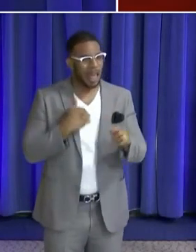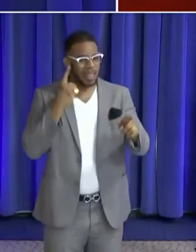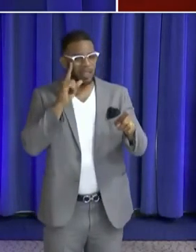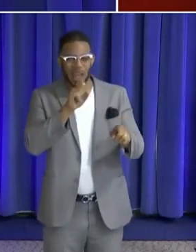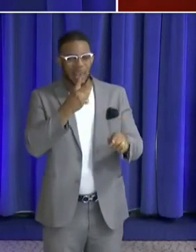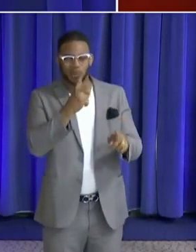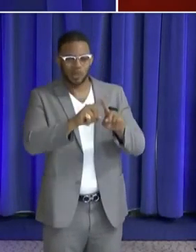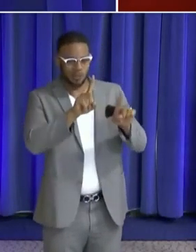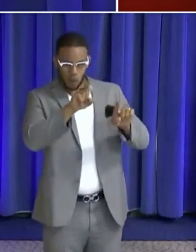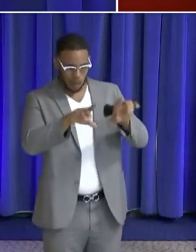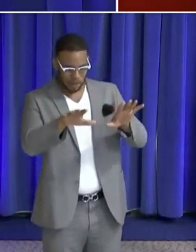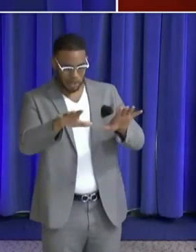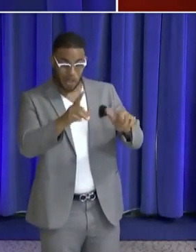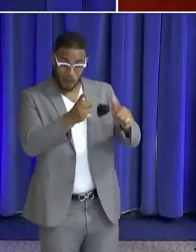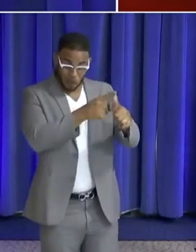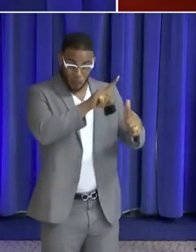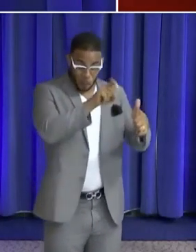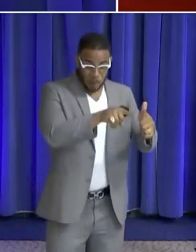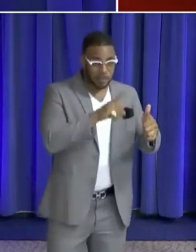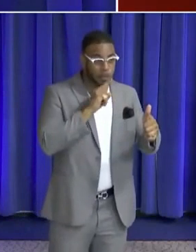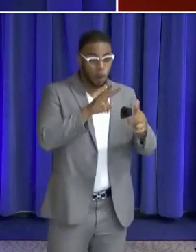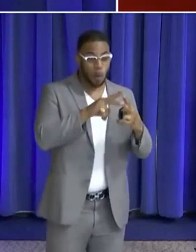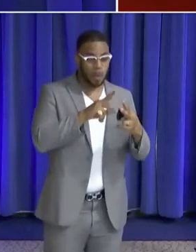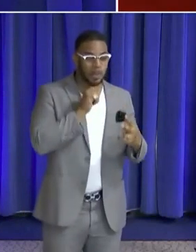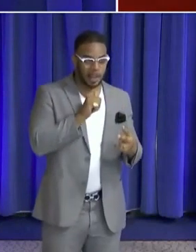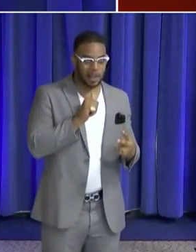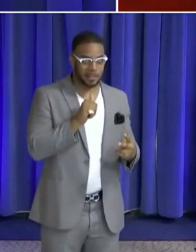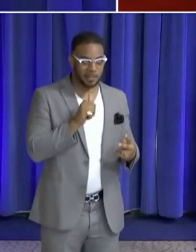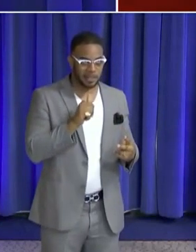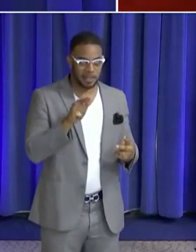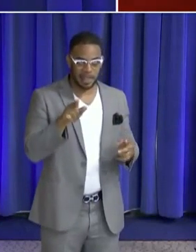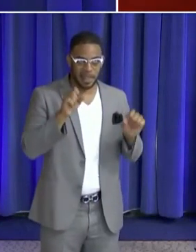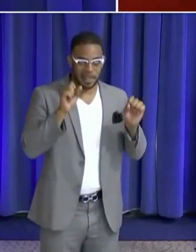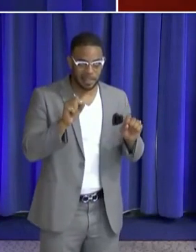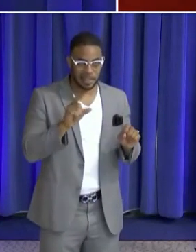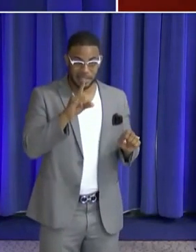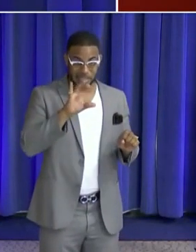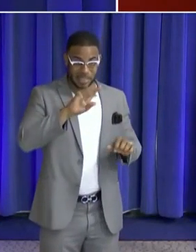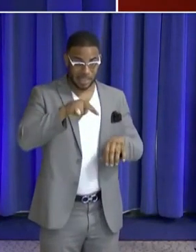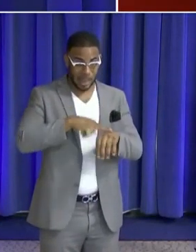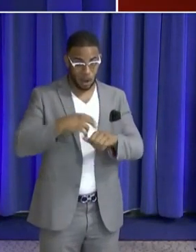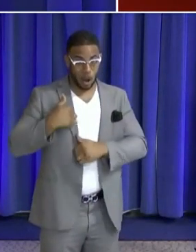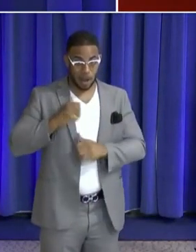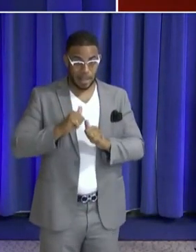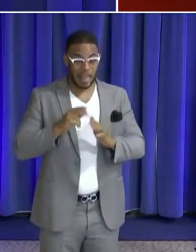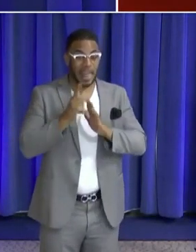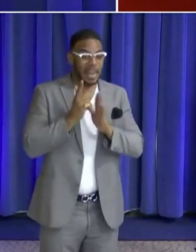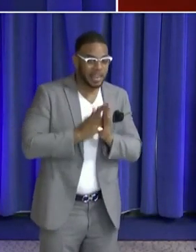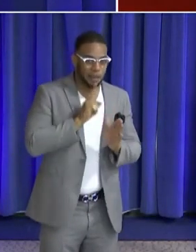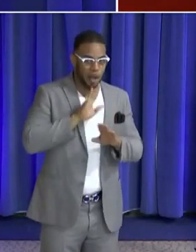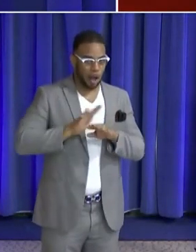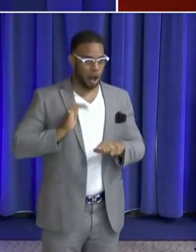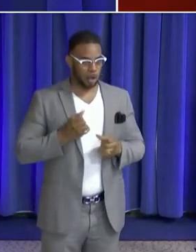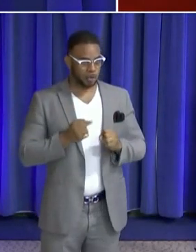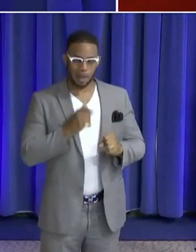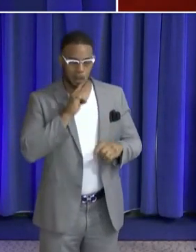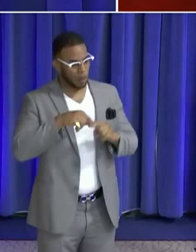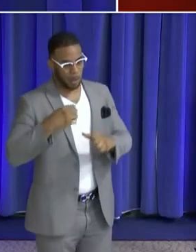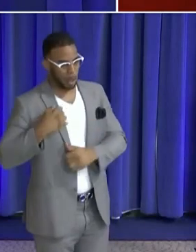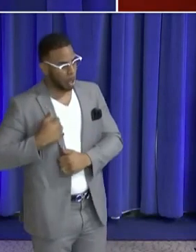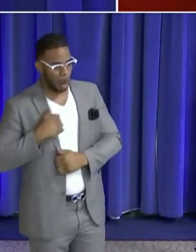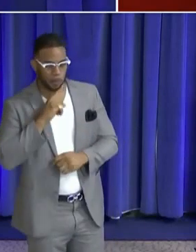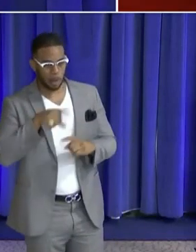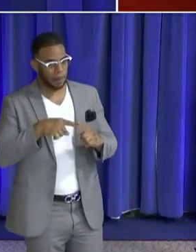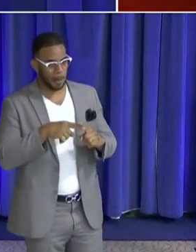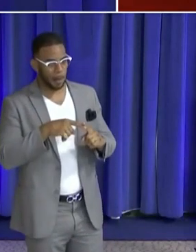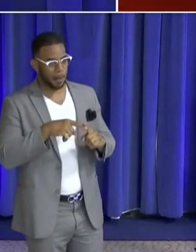two different questions. The first question is whether or not the DC National Guard can legally be on our I'm streets. not talking about the Guard. I'm Okay. talking